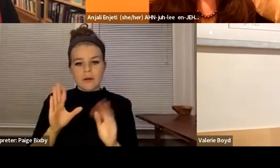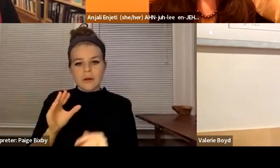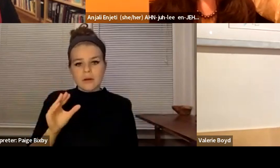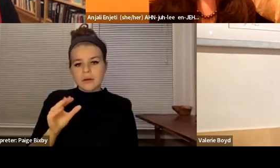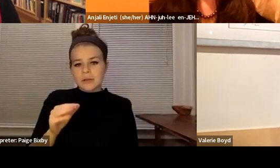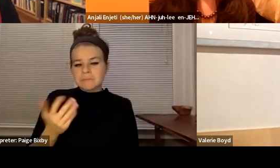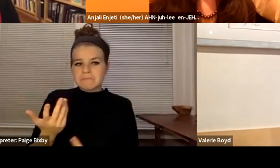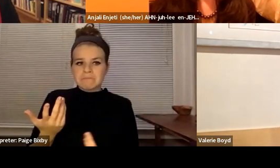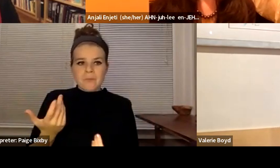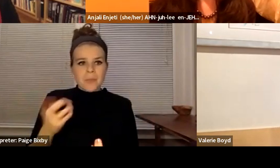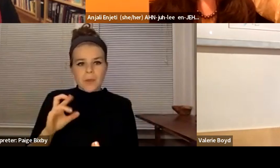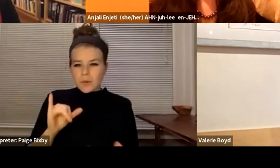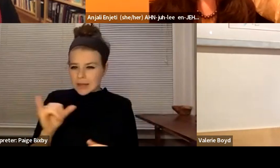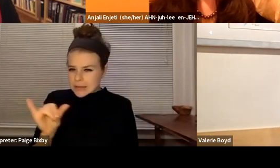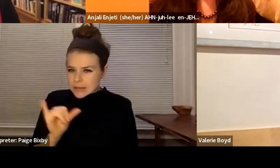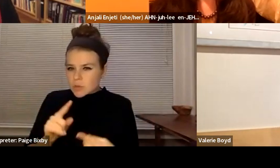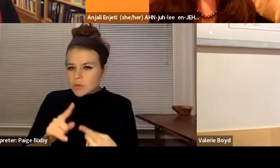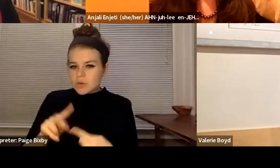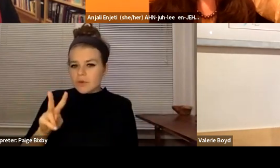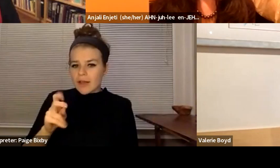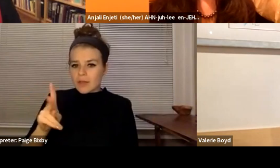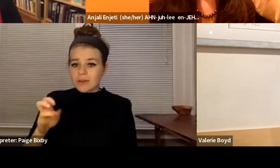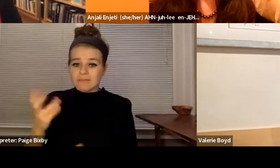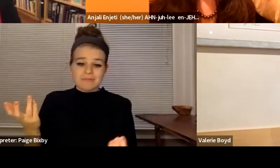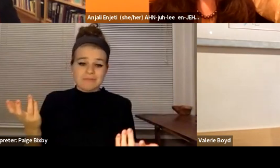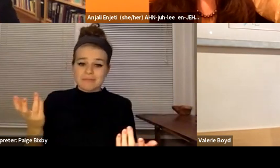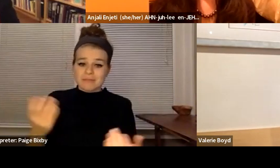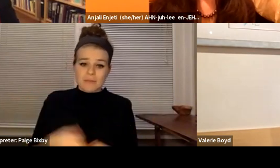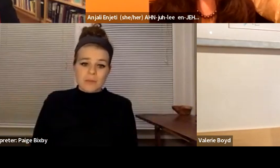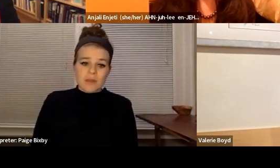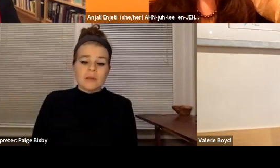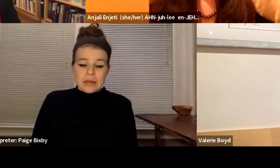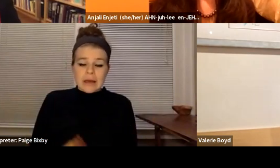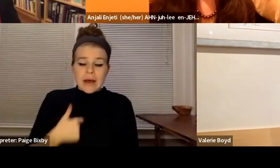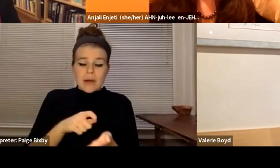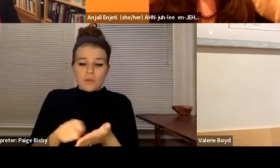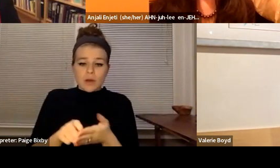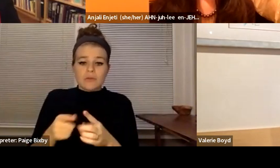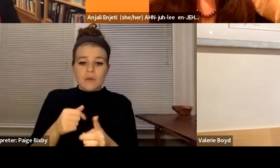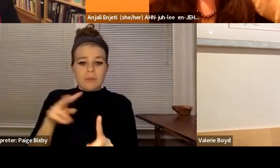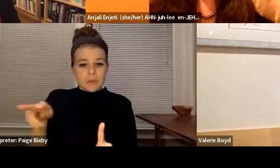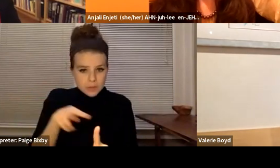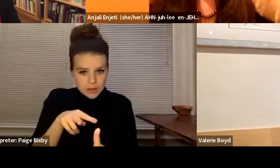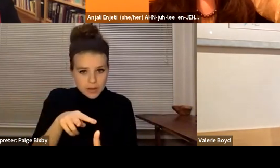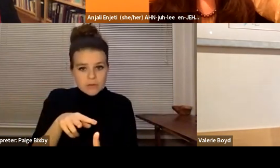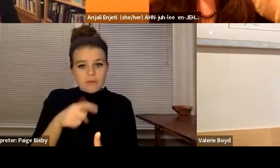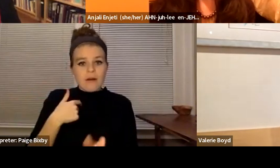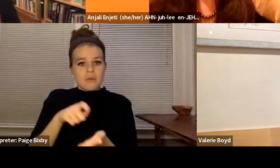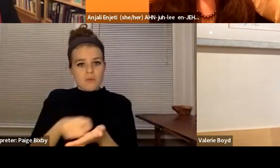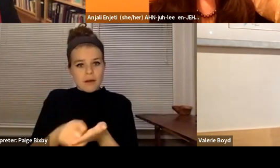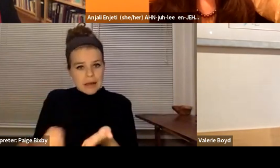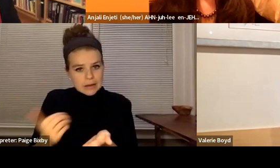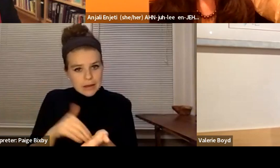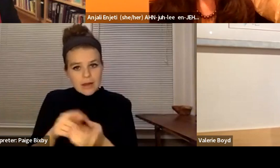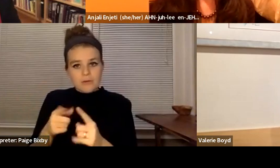was similar to Valerie, it was, look, I'm writing from a perspective, and I'm writing, again, you know,